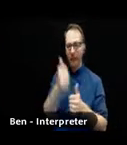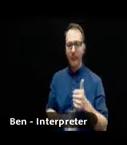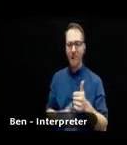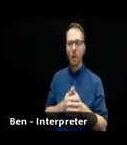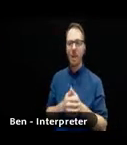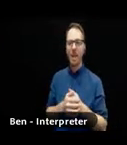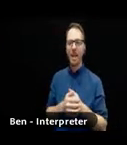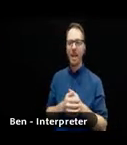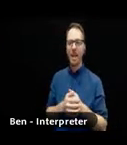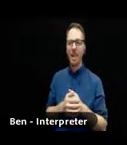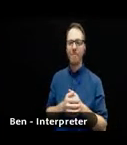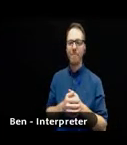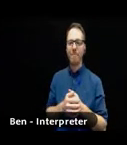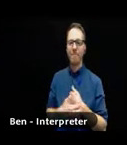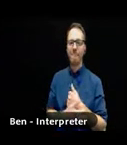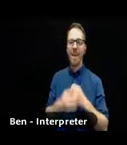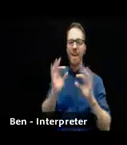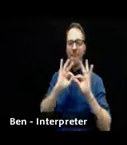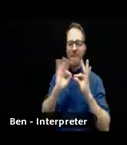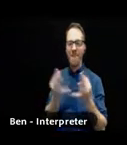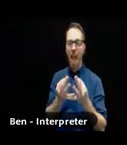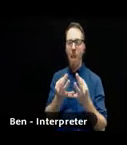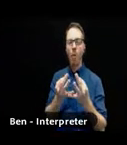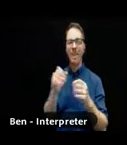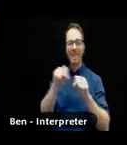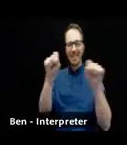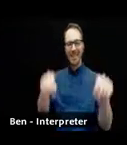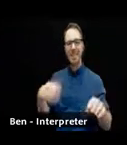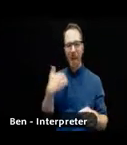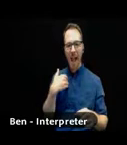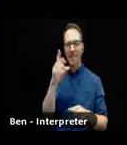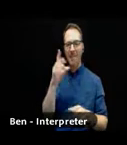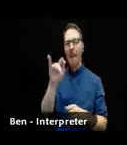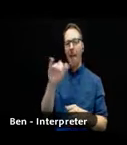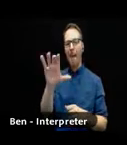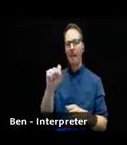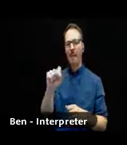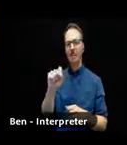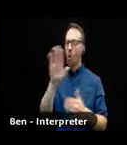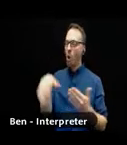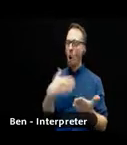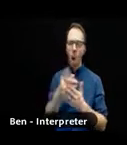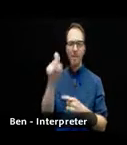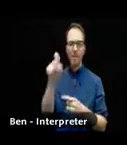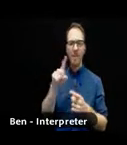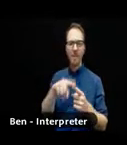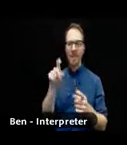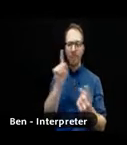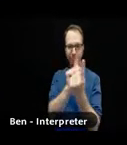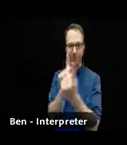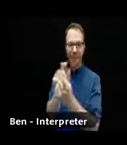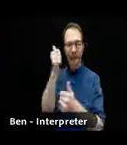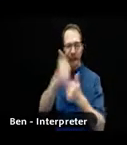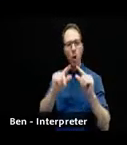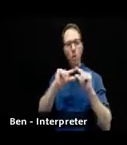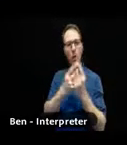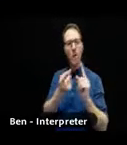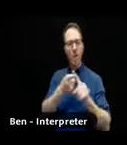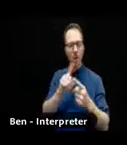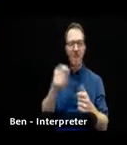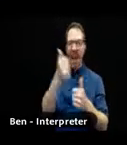Every family system has a set of dynamics, and they all need to be attended to. Every group of friends, every